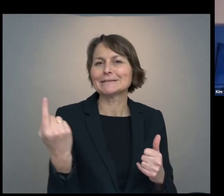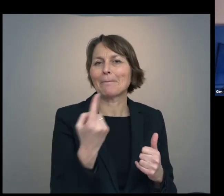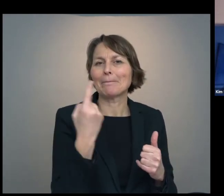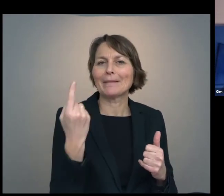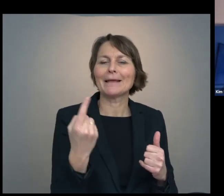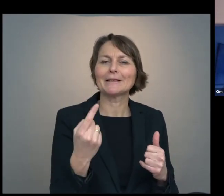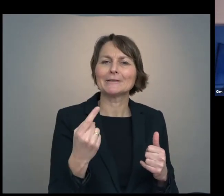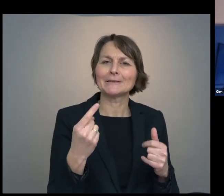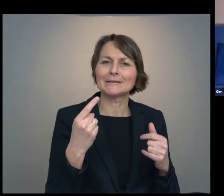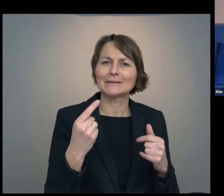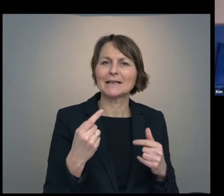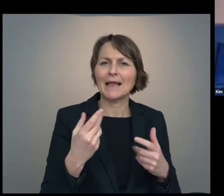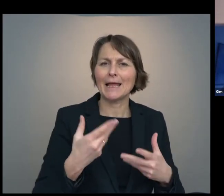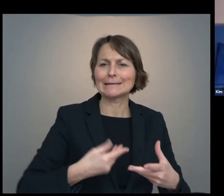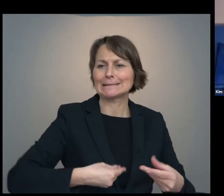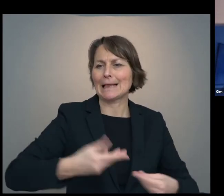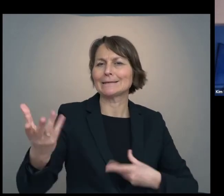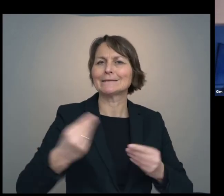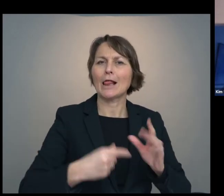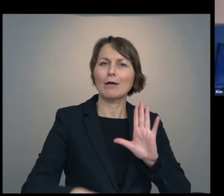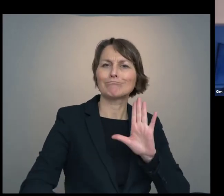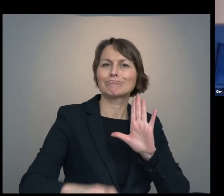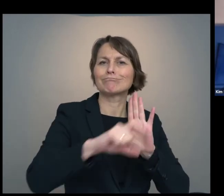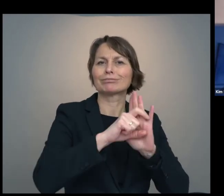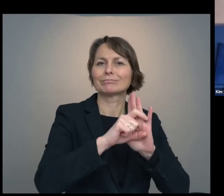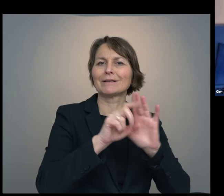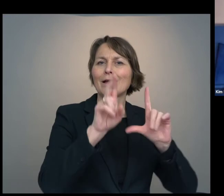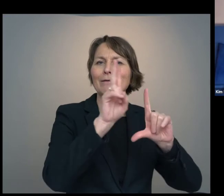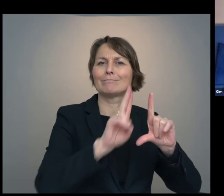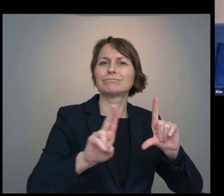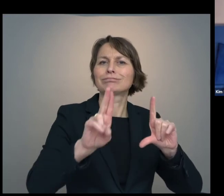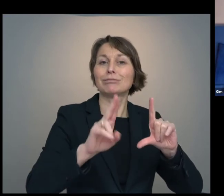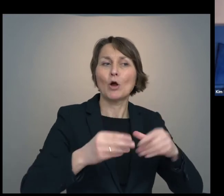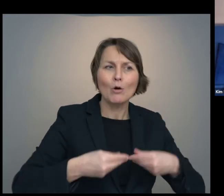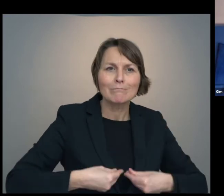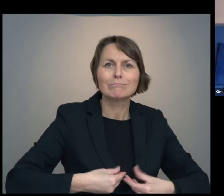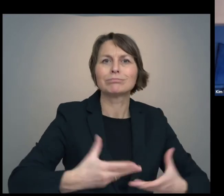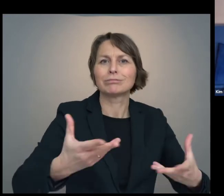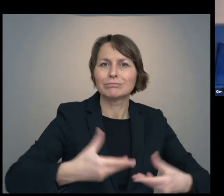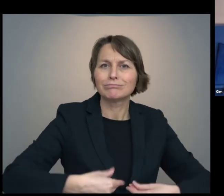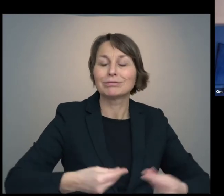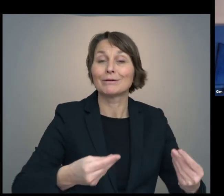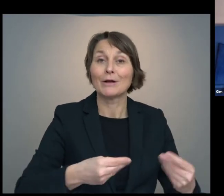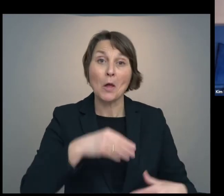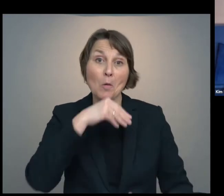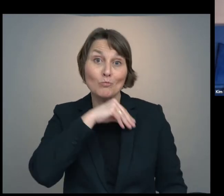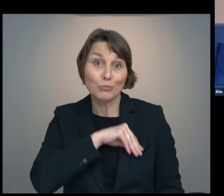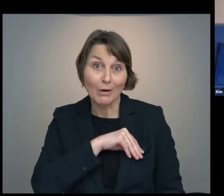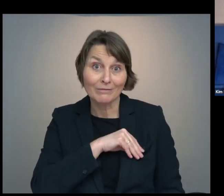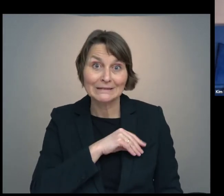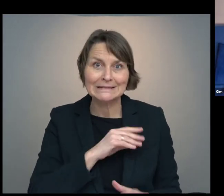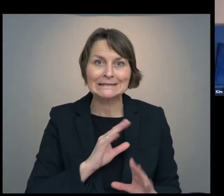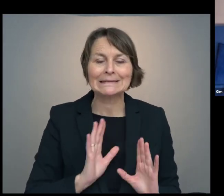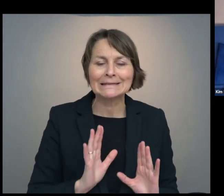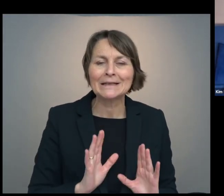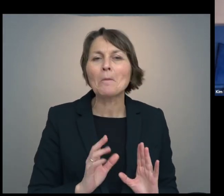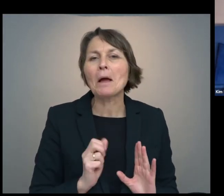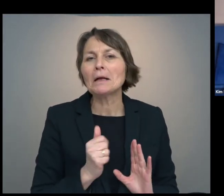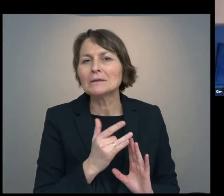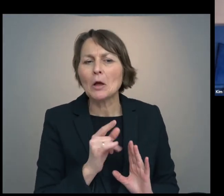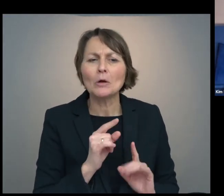a great or at least structured merchandise process here. So it's not